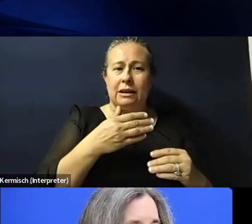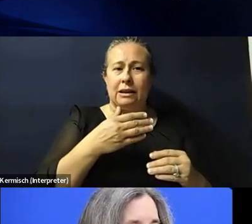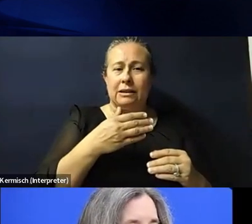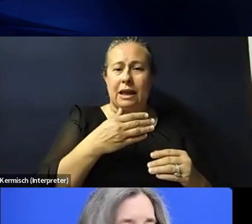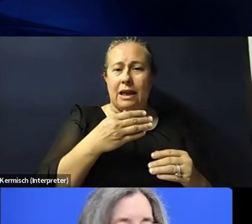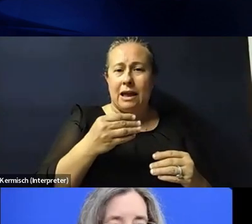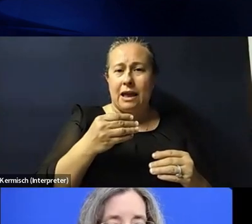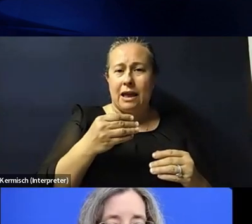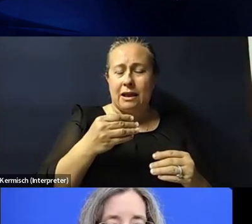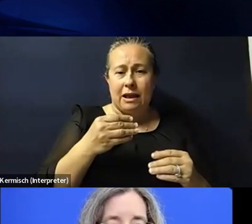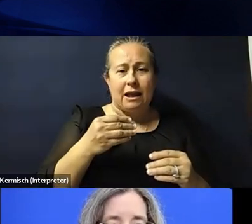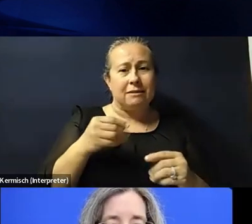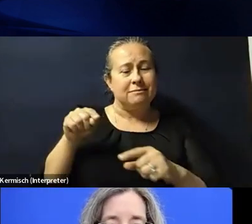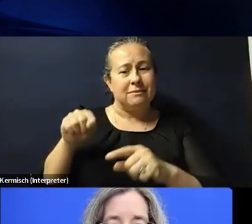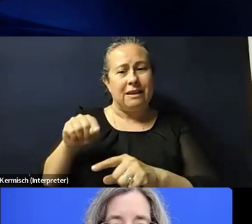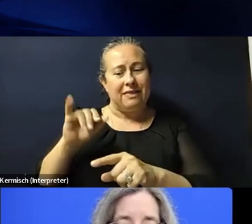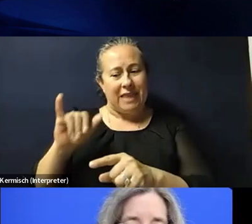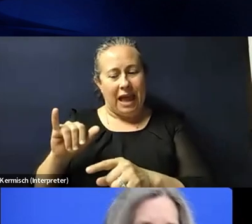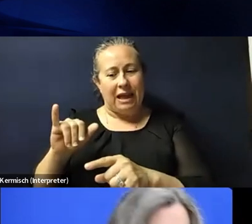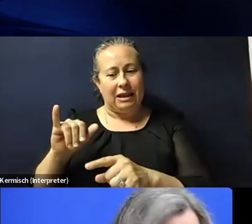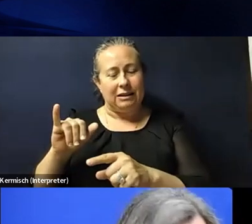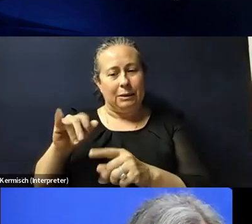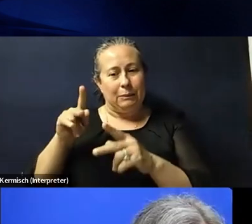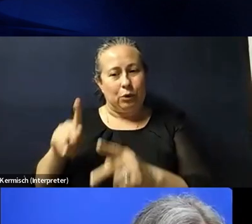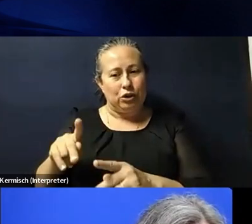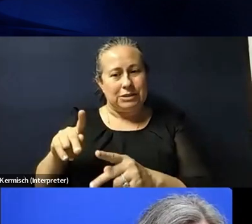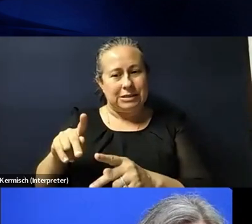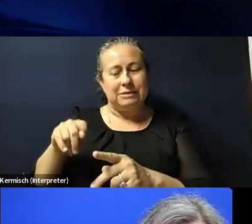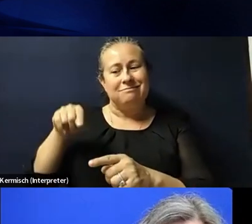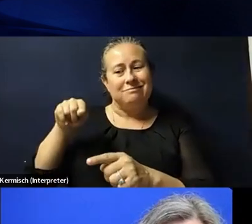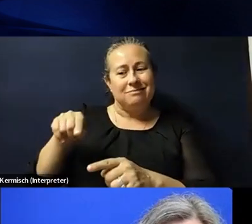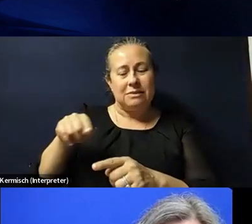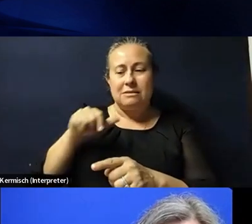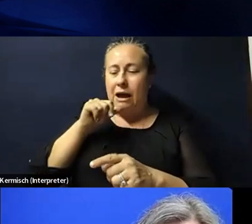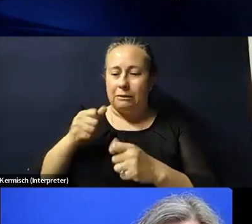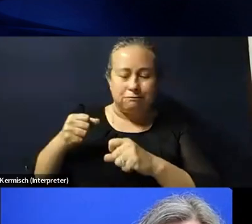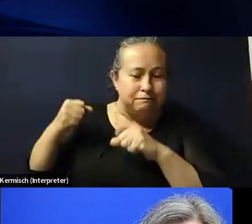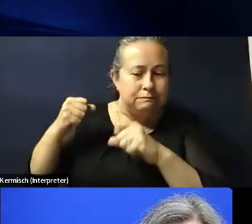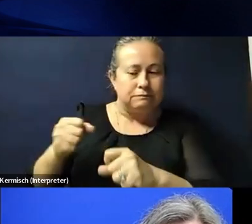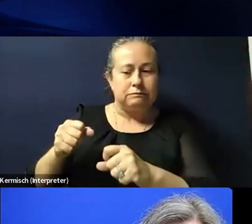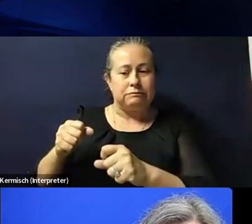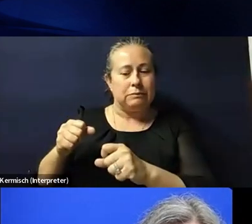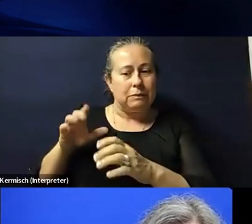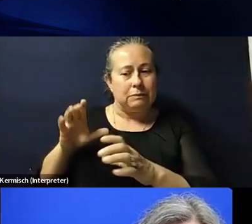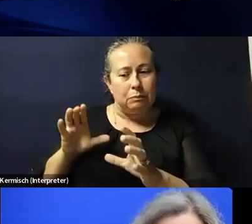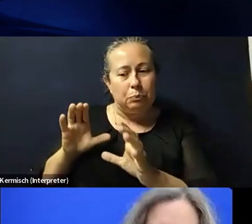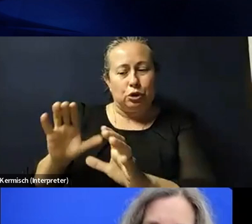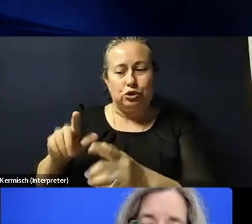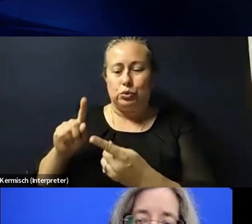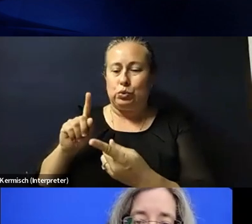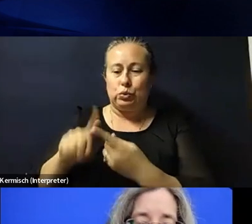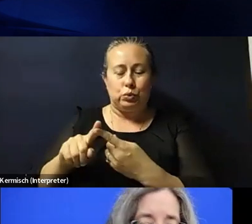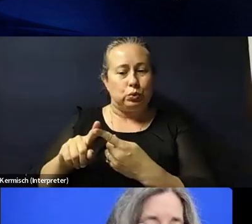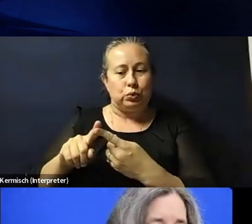was an outlier. There wasn't a lot of push for sterilization in the late 19th, early 20th